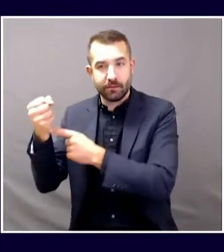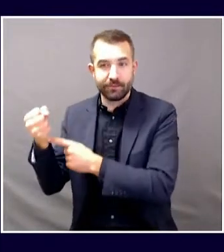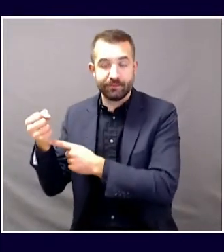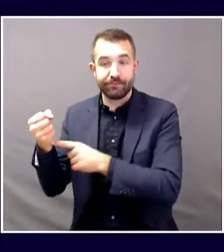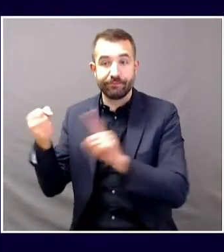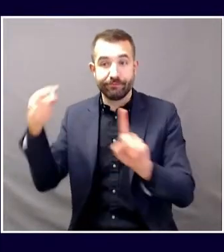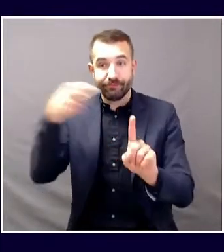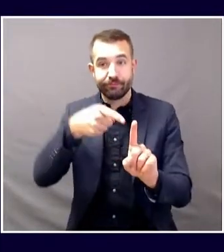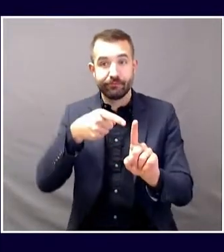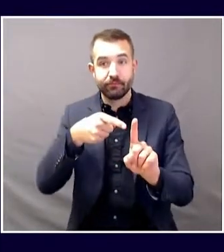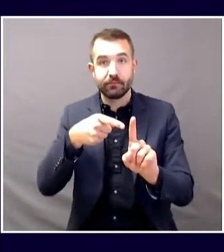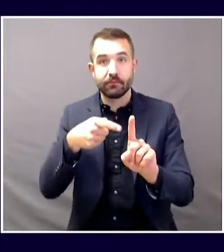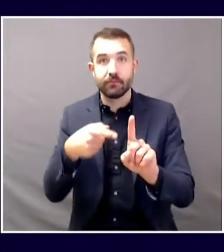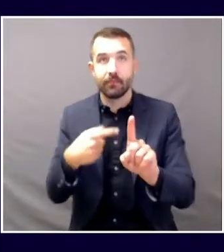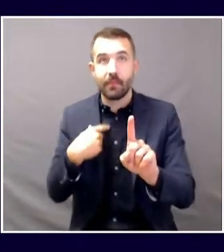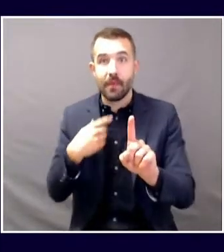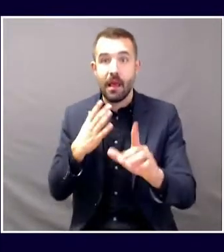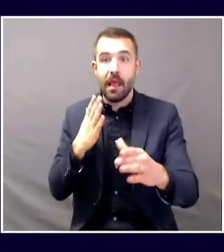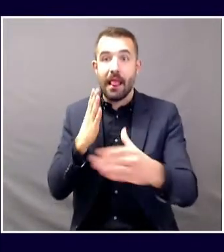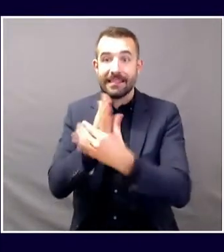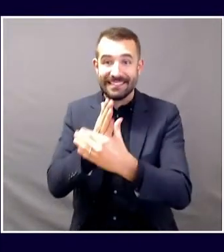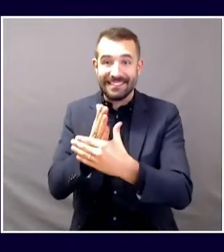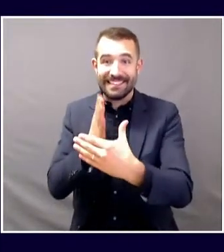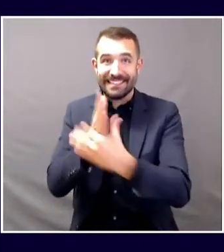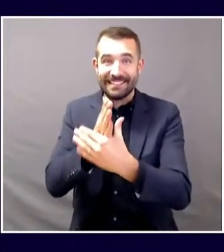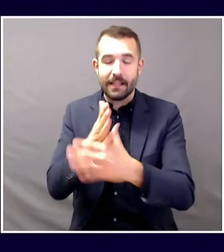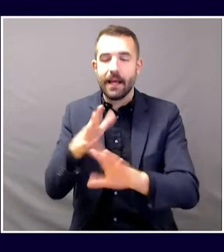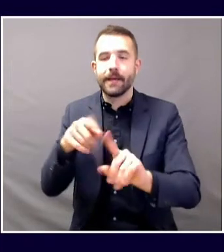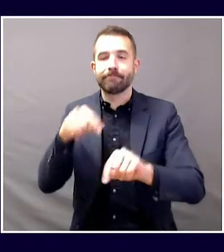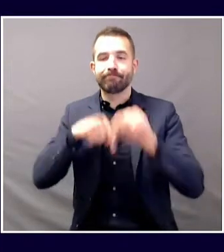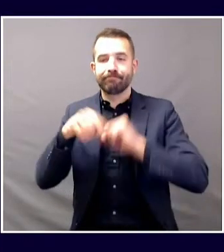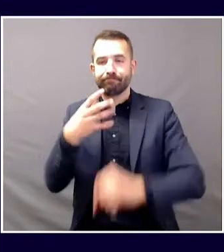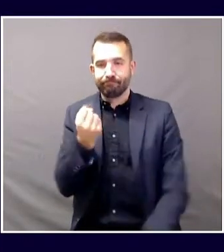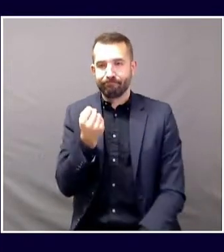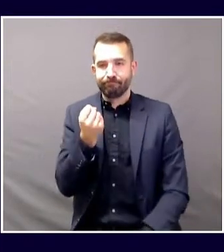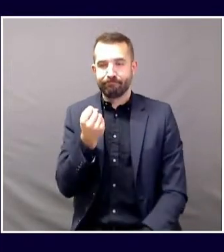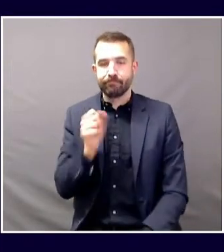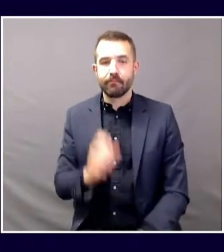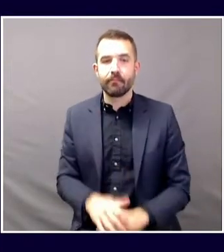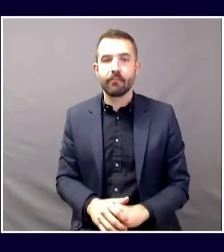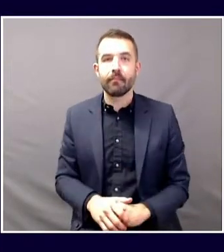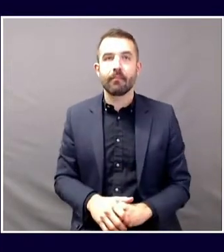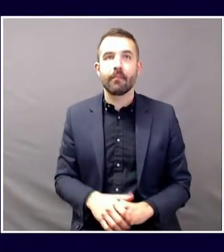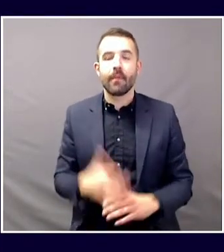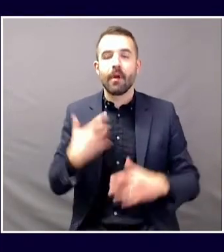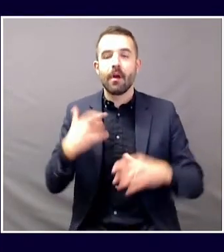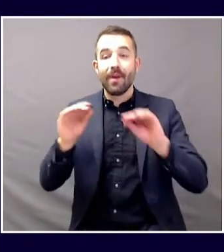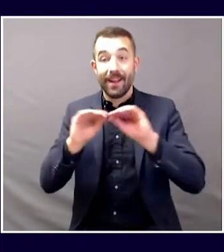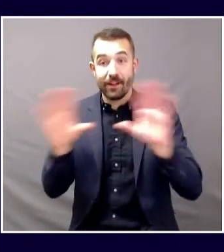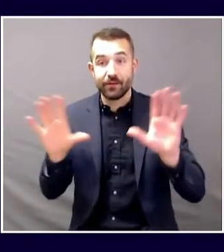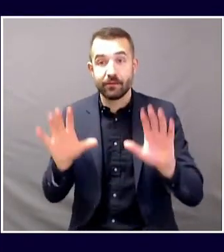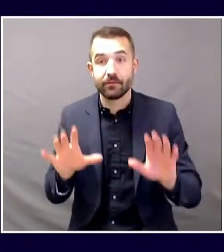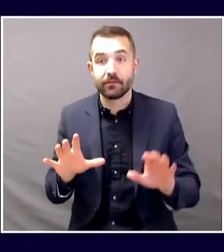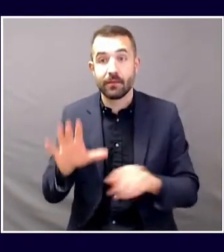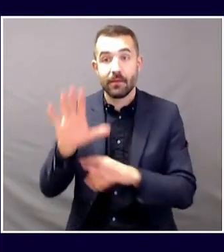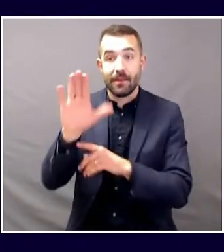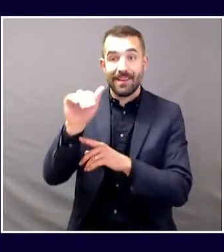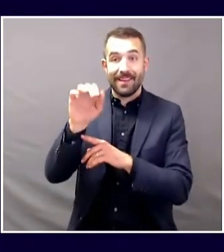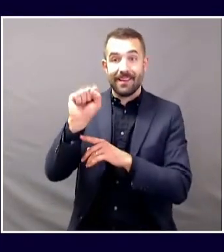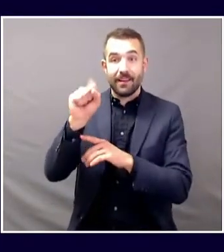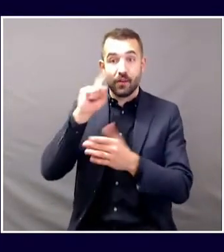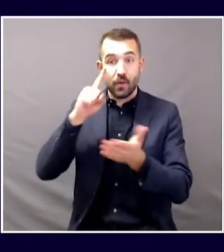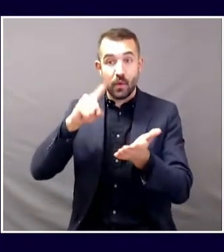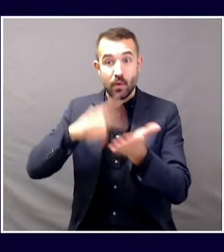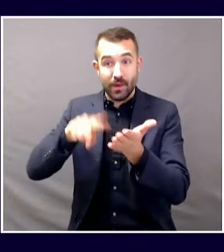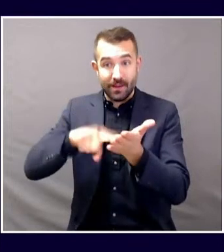jumped in but held myself back was I want to distinguish case investigation from contact tracing. So the process that I